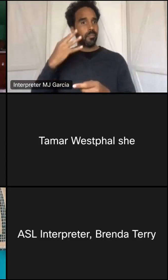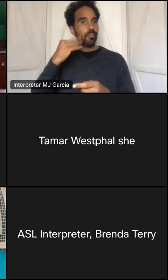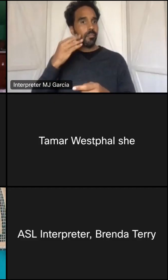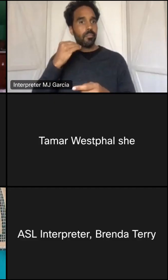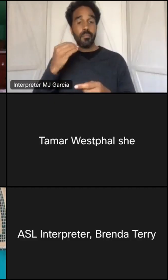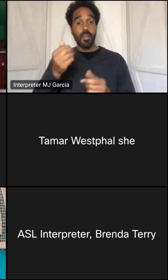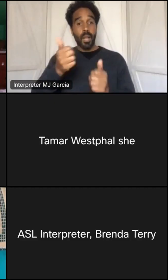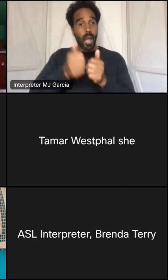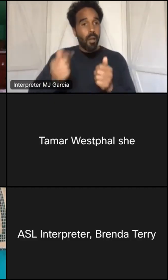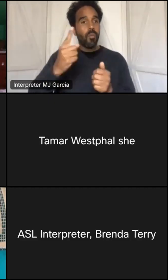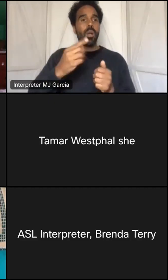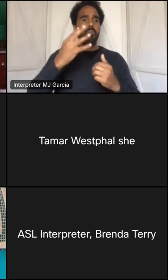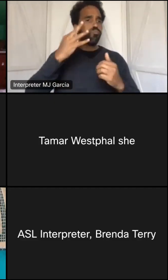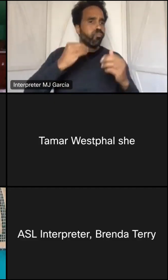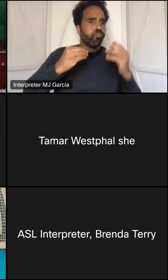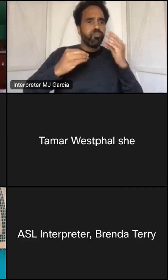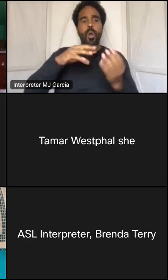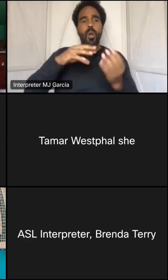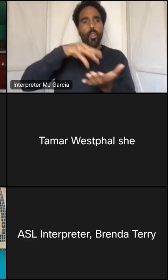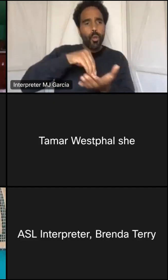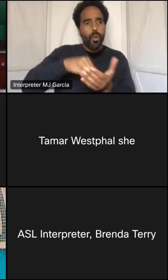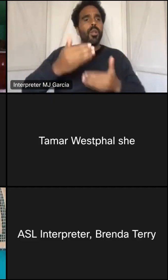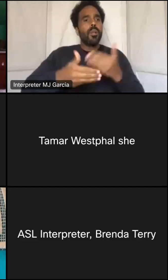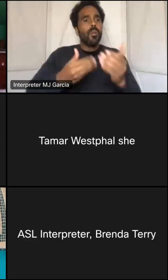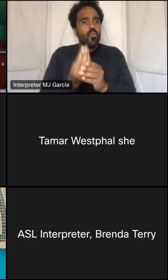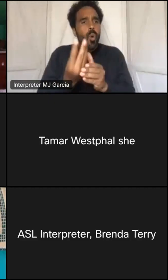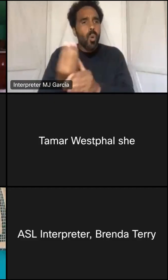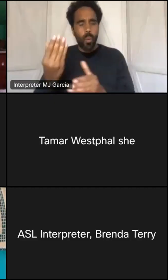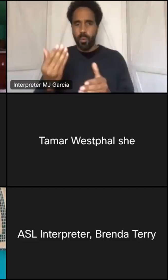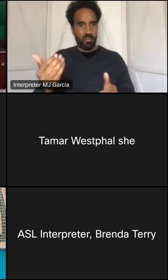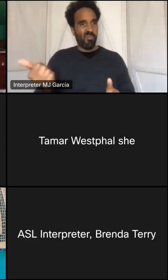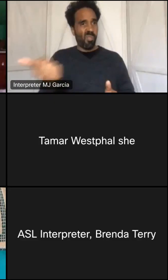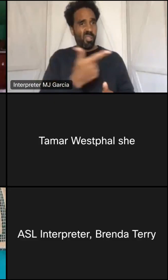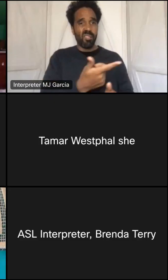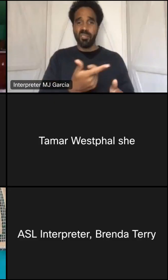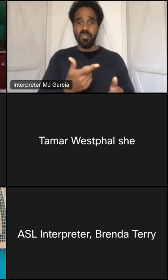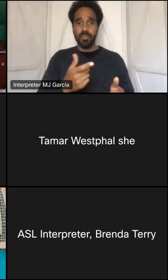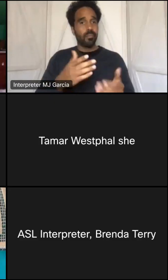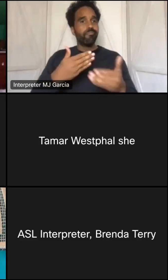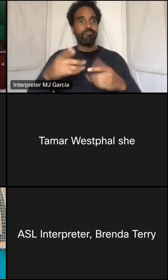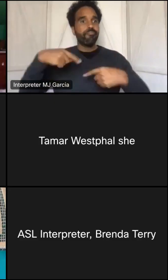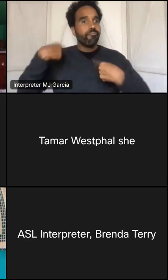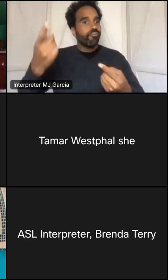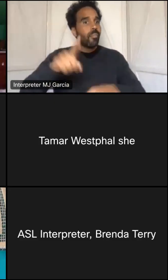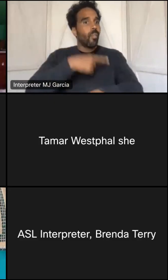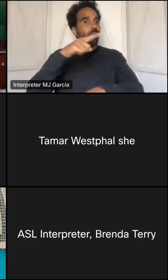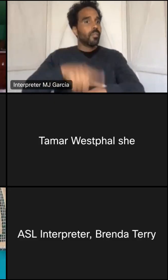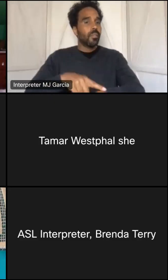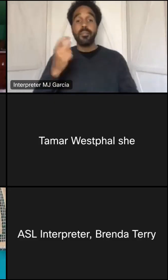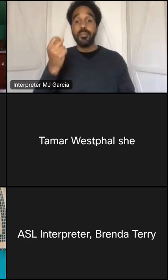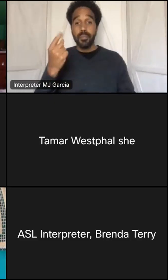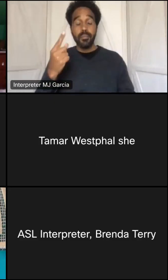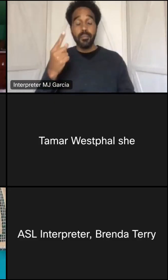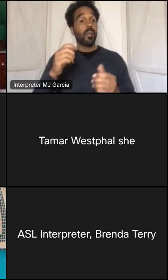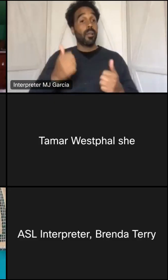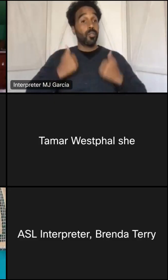learning to do, even those of us who've been doing this work for a long time. And that in this movement, survivors are the core of what we do. And it's in